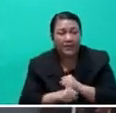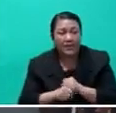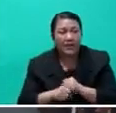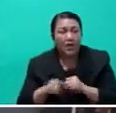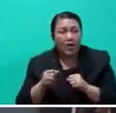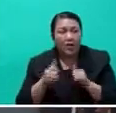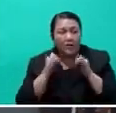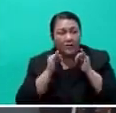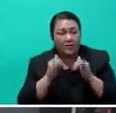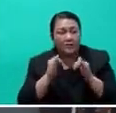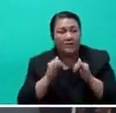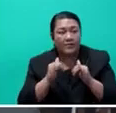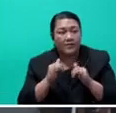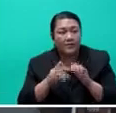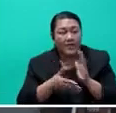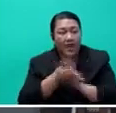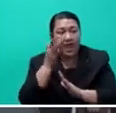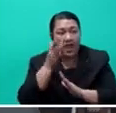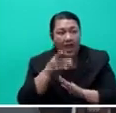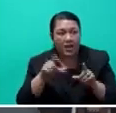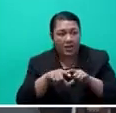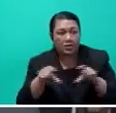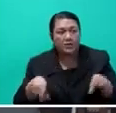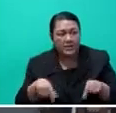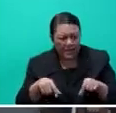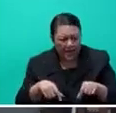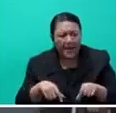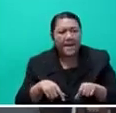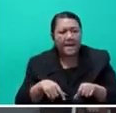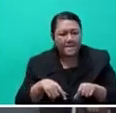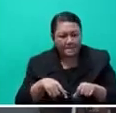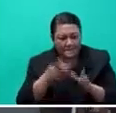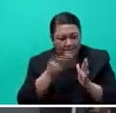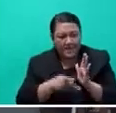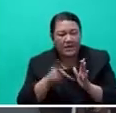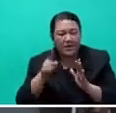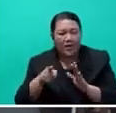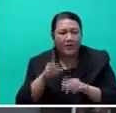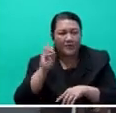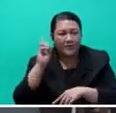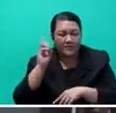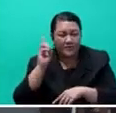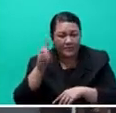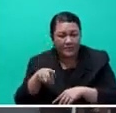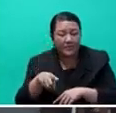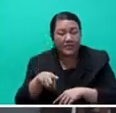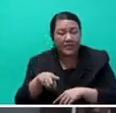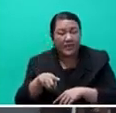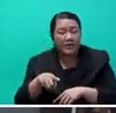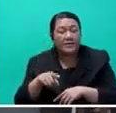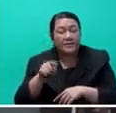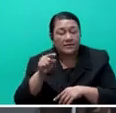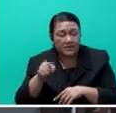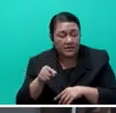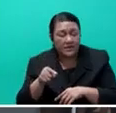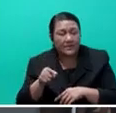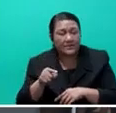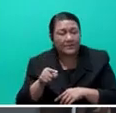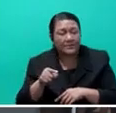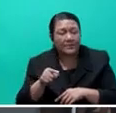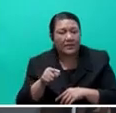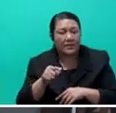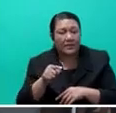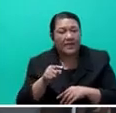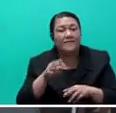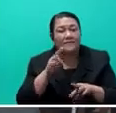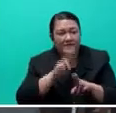Court, which is also part of a domestication of an international convention that Fiji had ratified. So these are the domestic part, and I'd